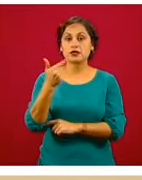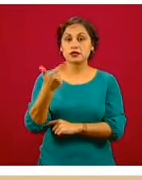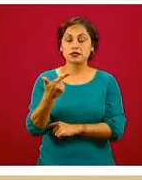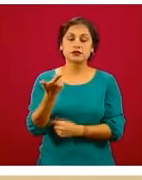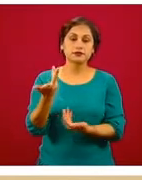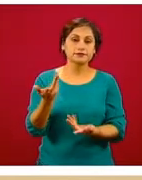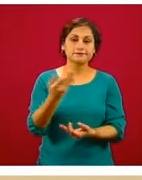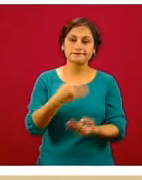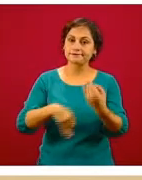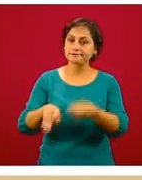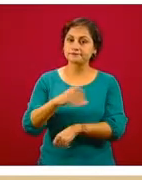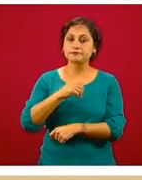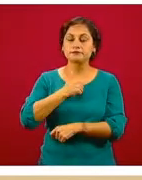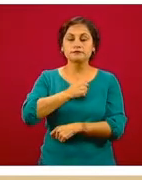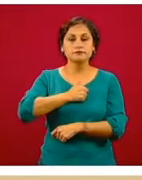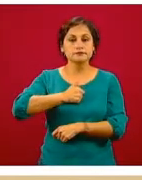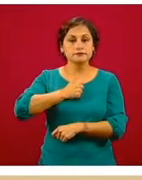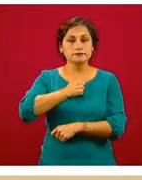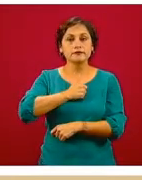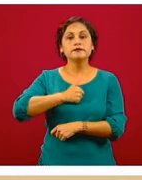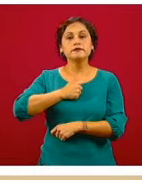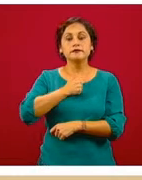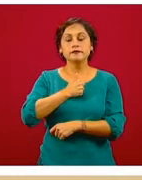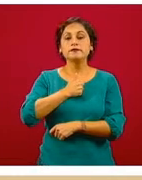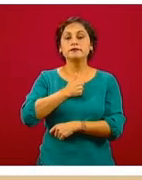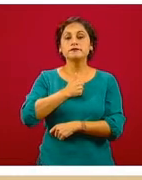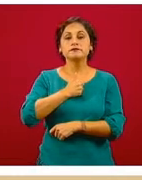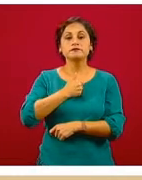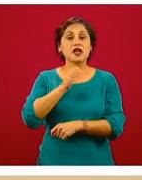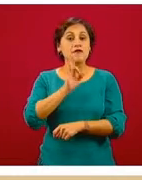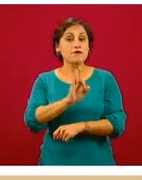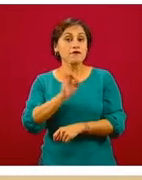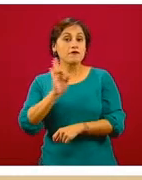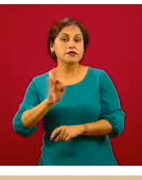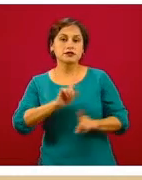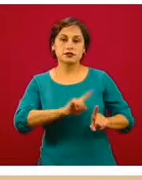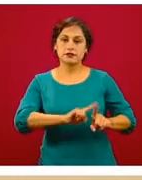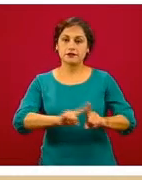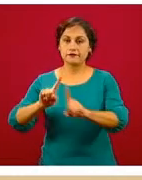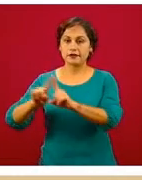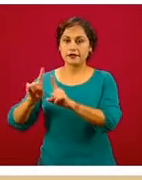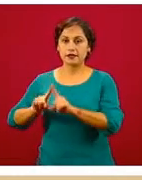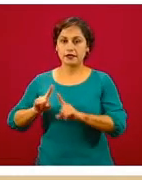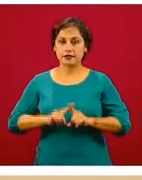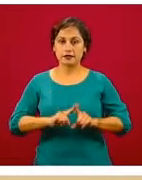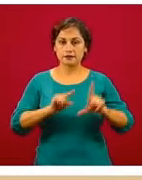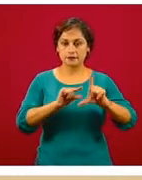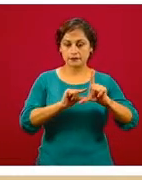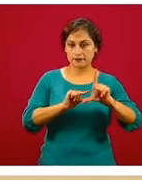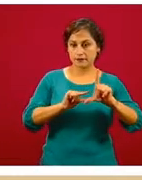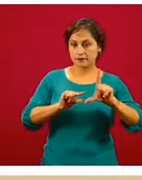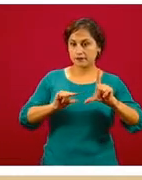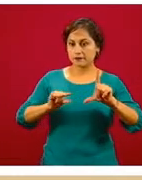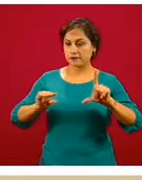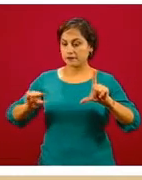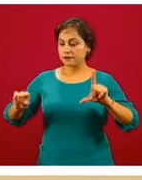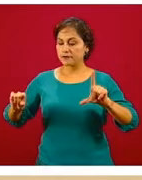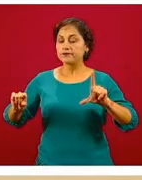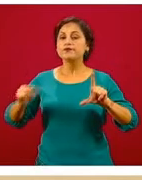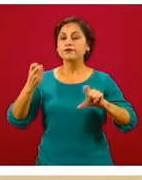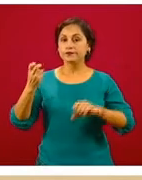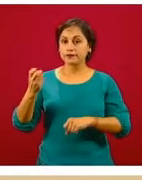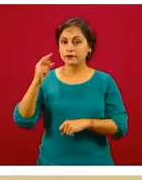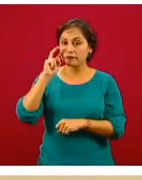All of the 5,177 unfortunate deaths have occurred on different dates. And